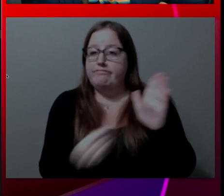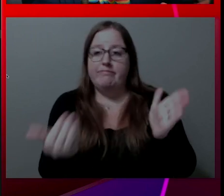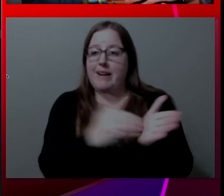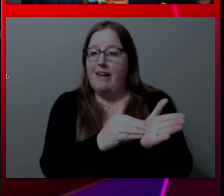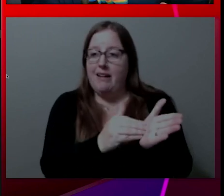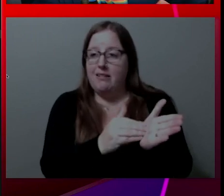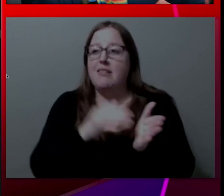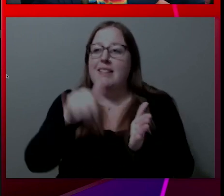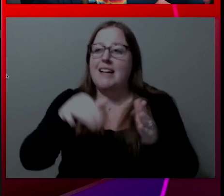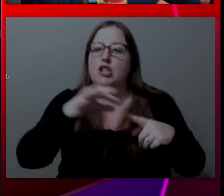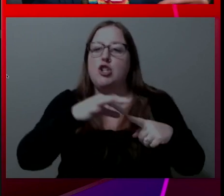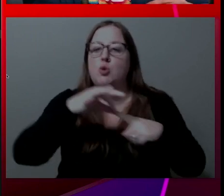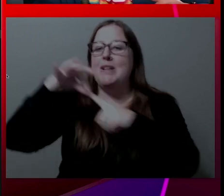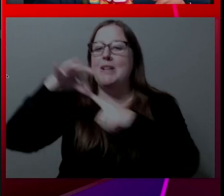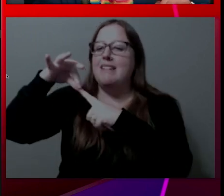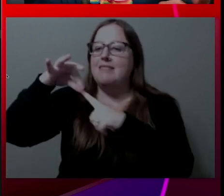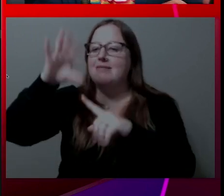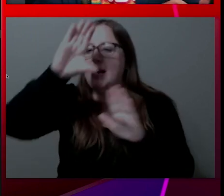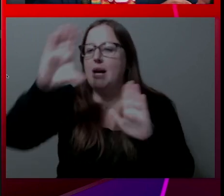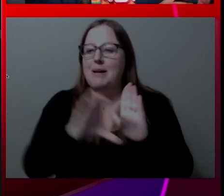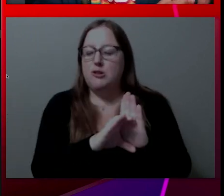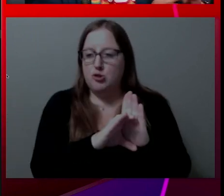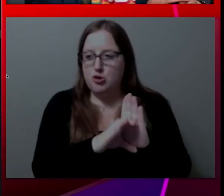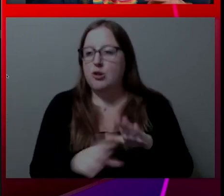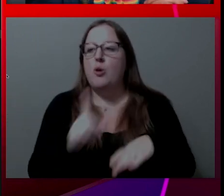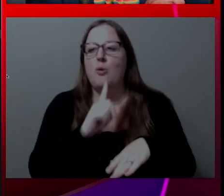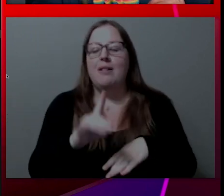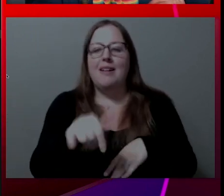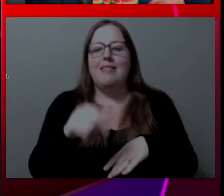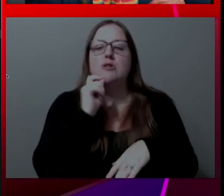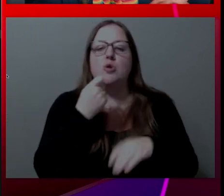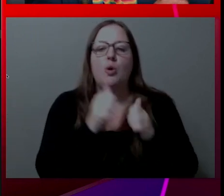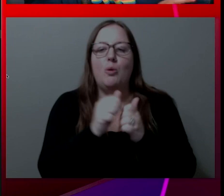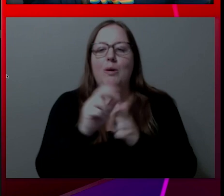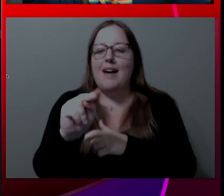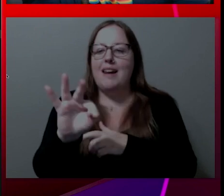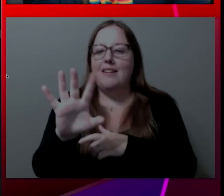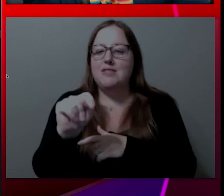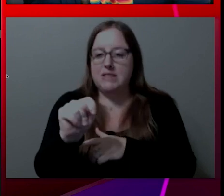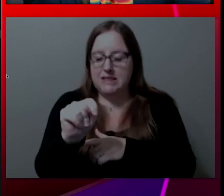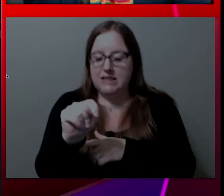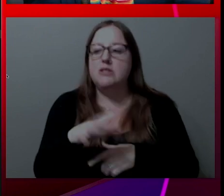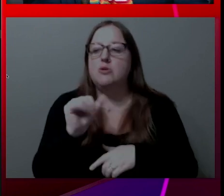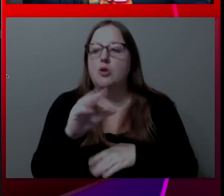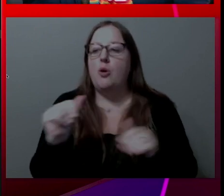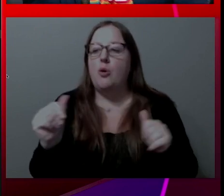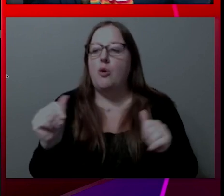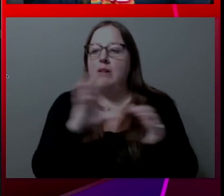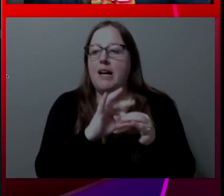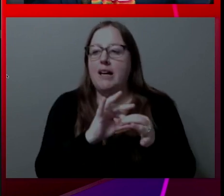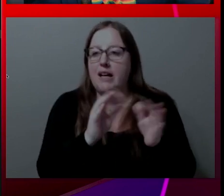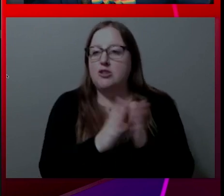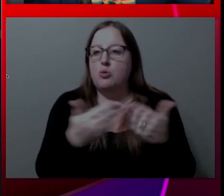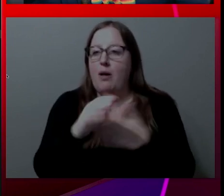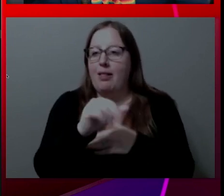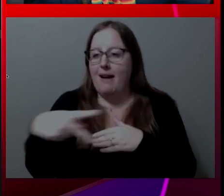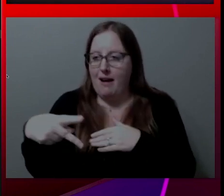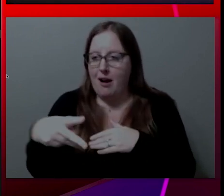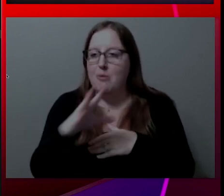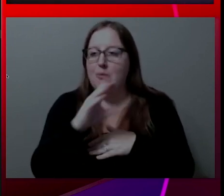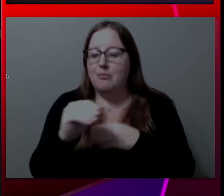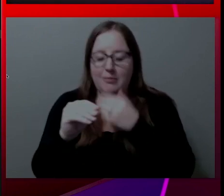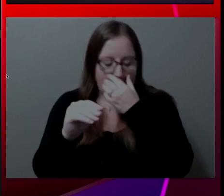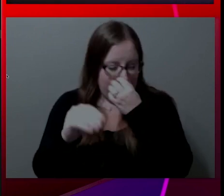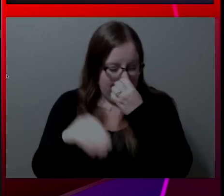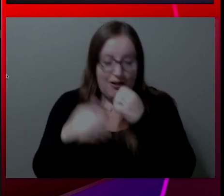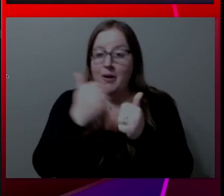an inherently unique image, which plays really well with NFTs. Oh, interesting. You can connect your wallet up and mint these. So every time it